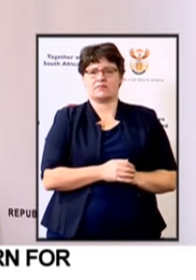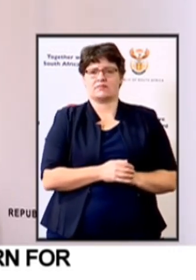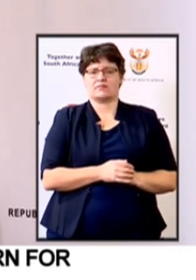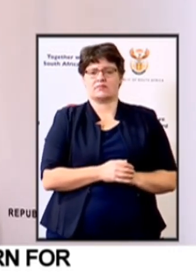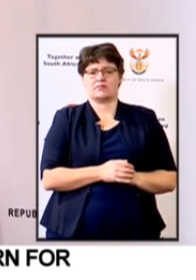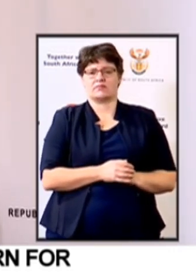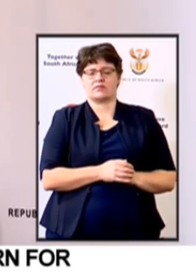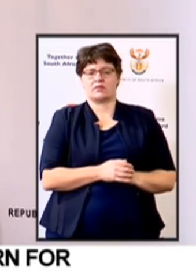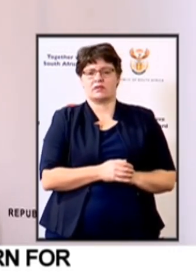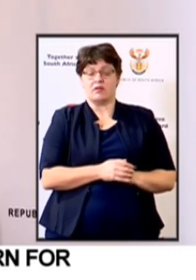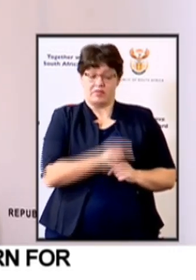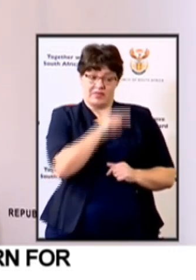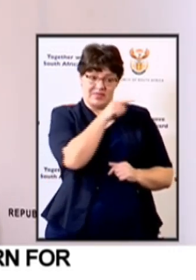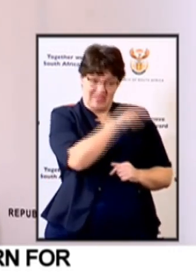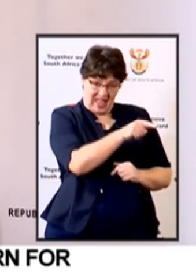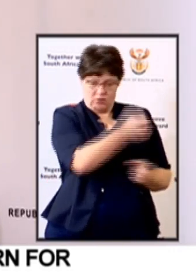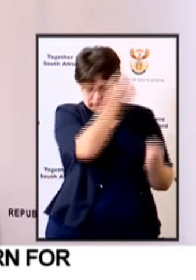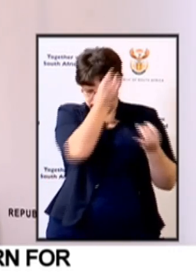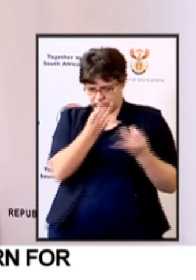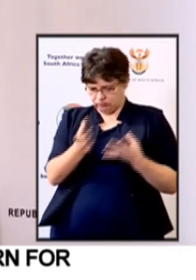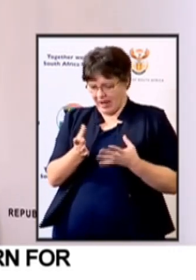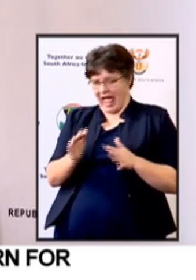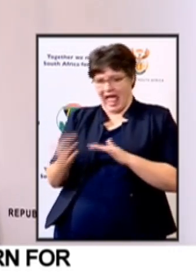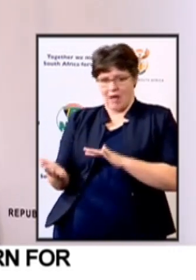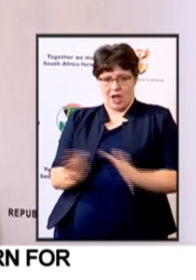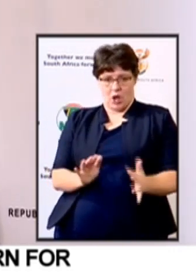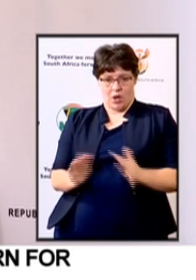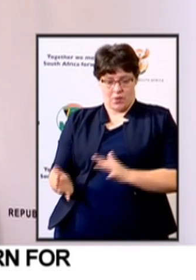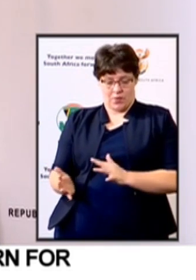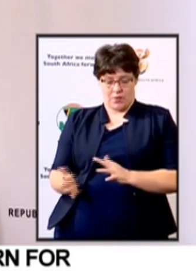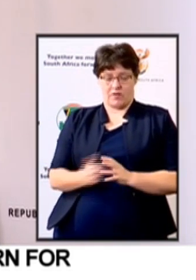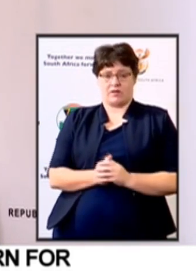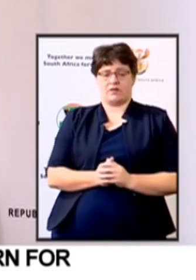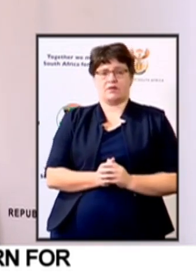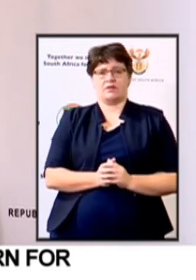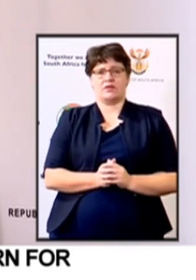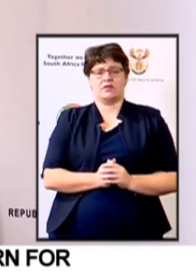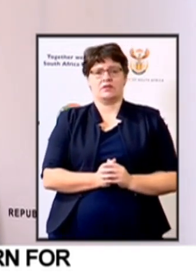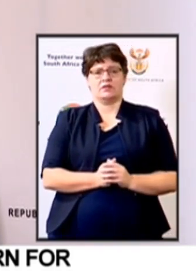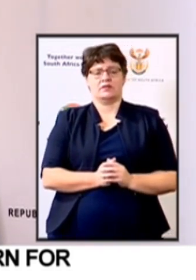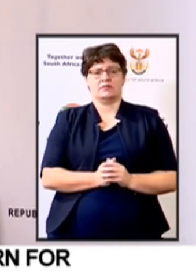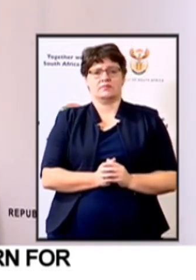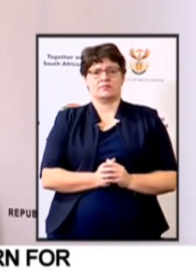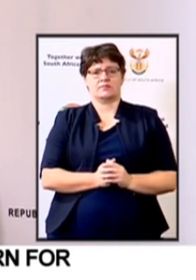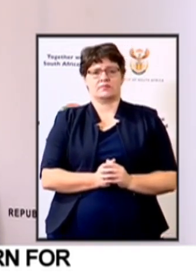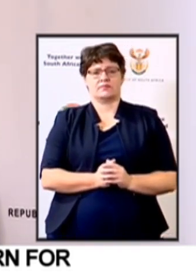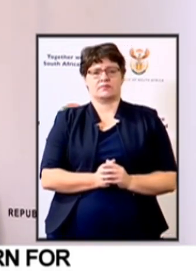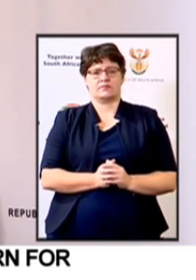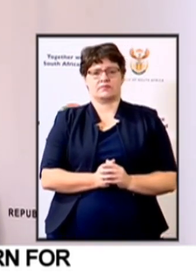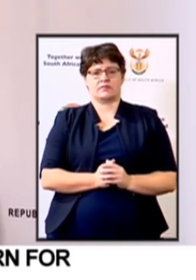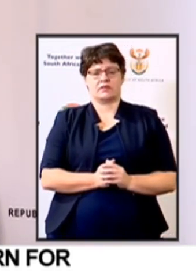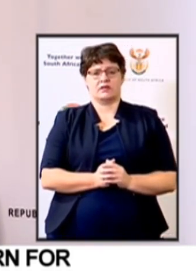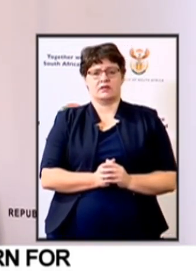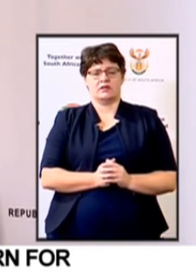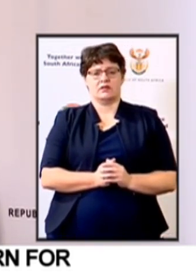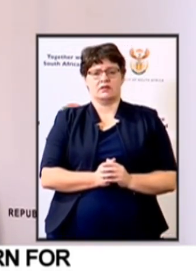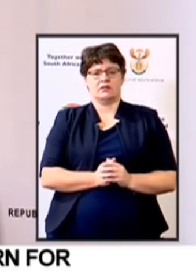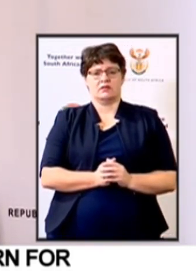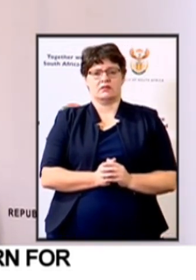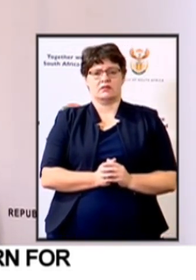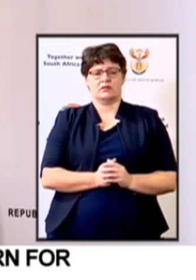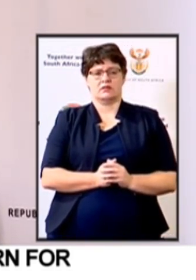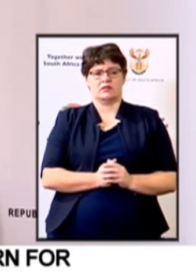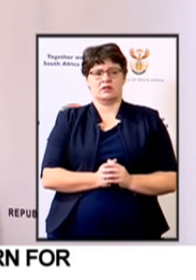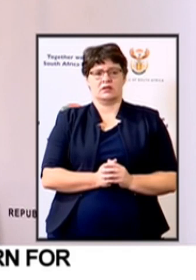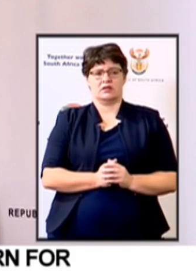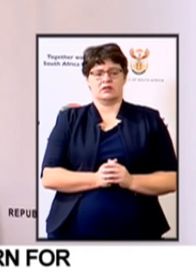will then get guidance. And if there is a problem of communication,